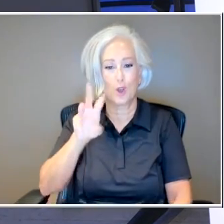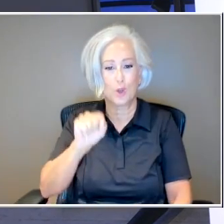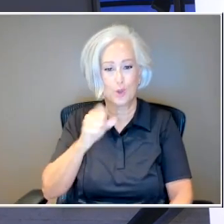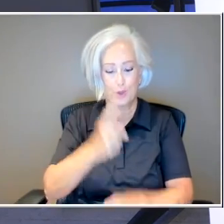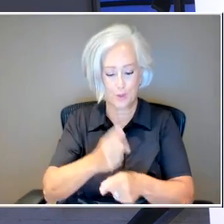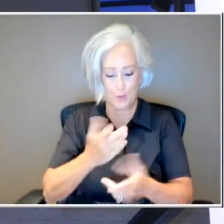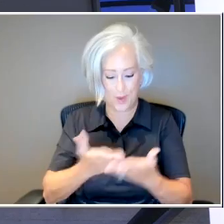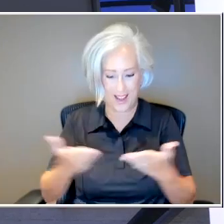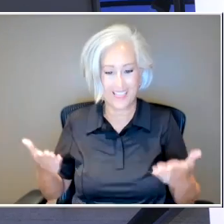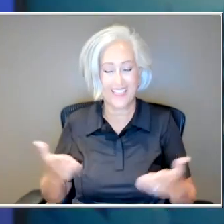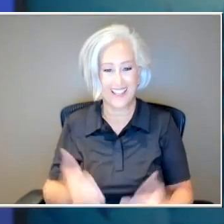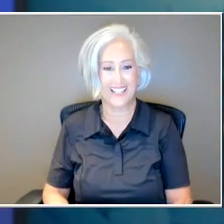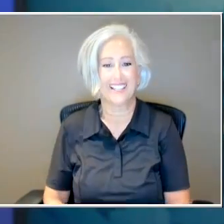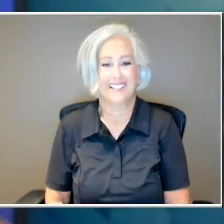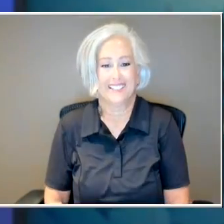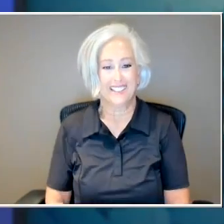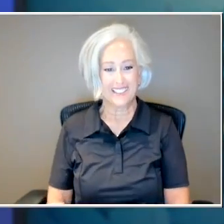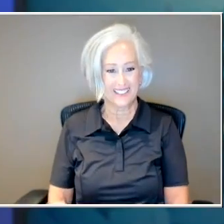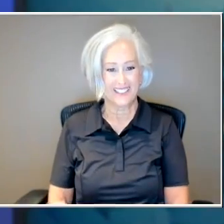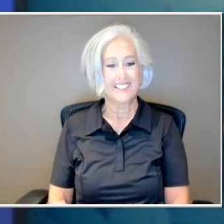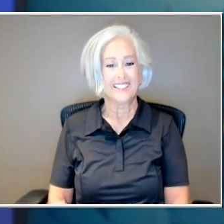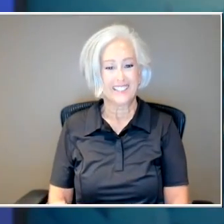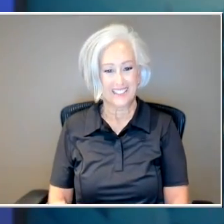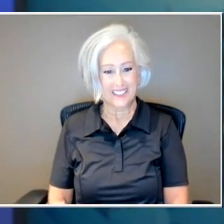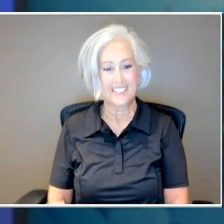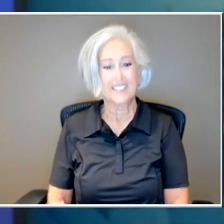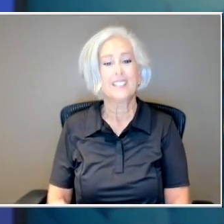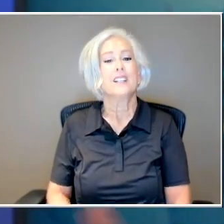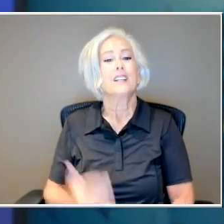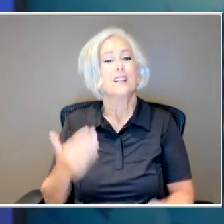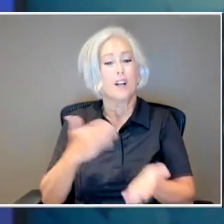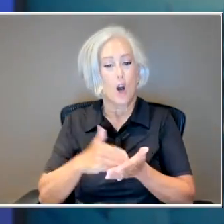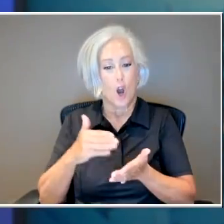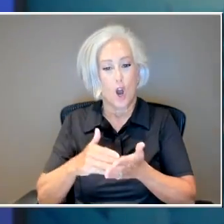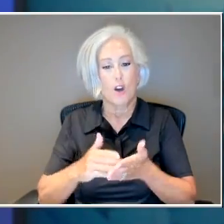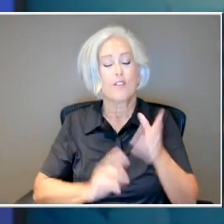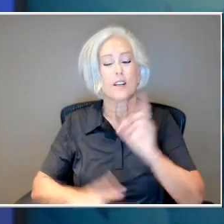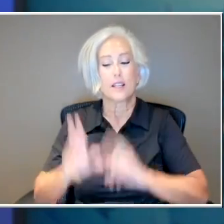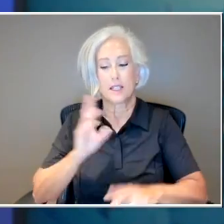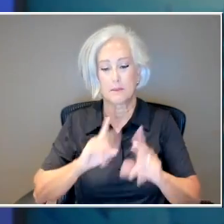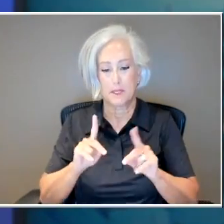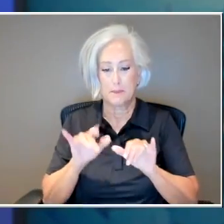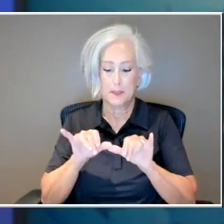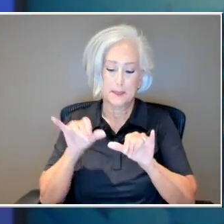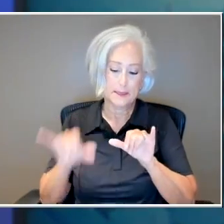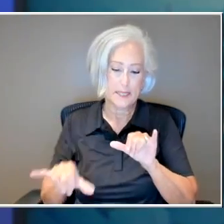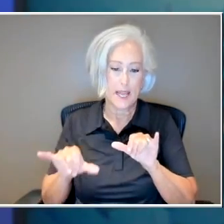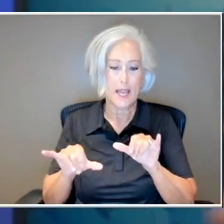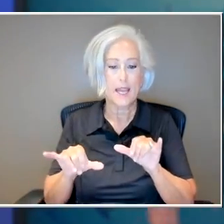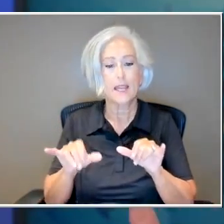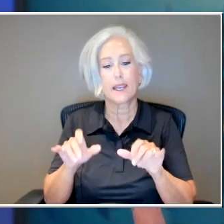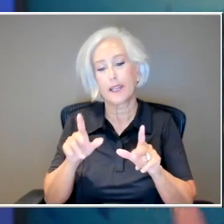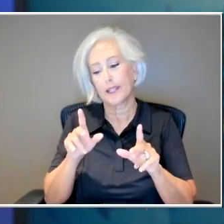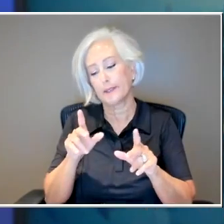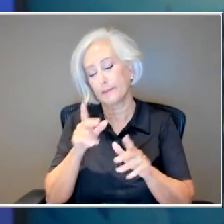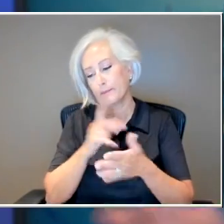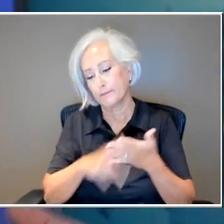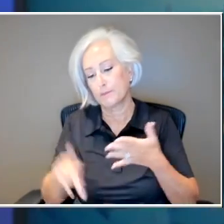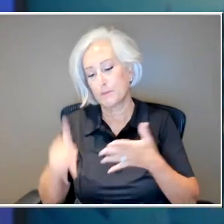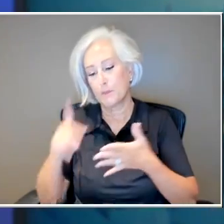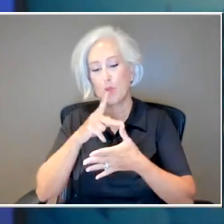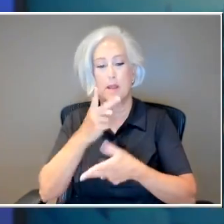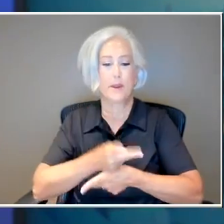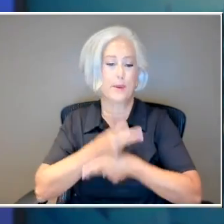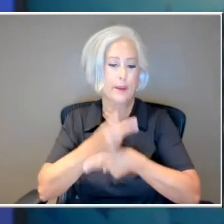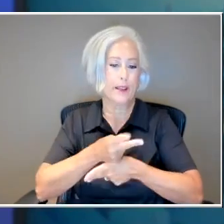you referred to an OBGYN, because many times a lot of folks kind of stay in primary care, and then actually, unfortunately, a lot of